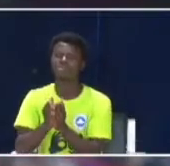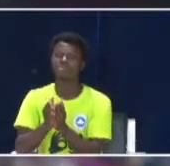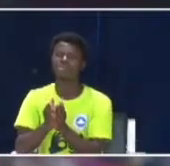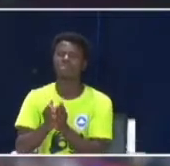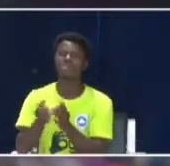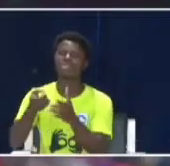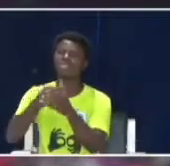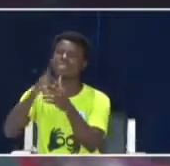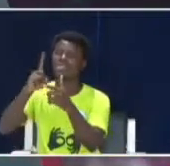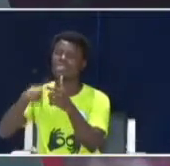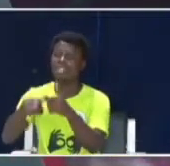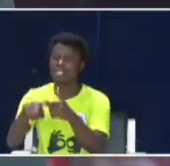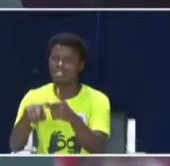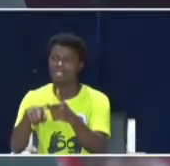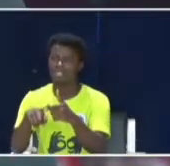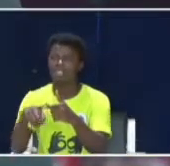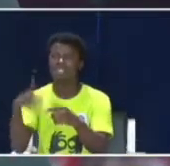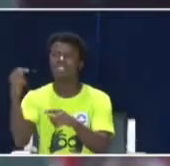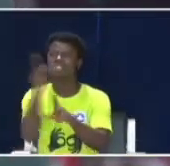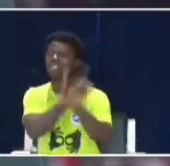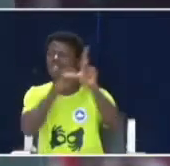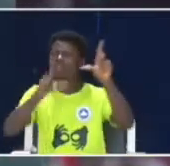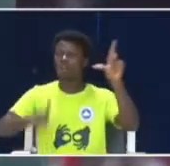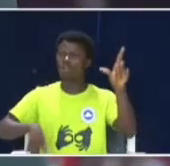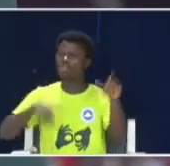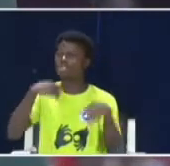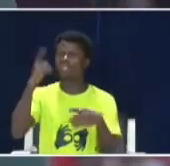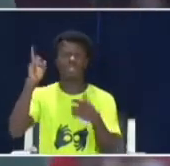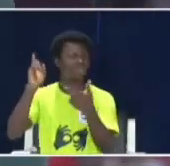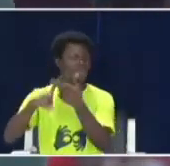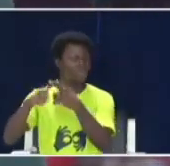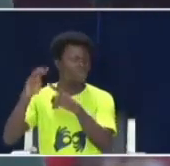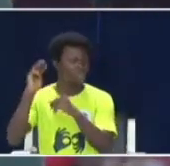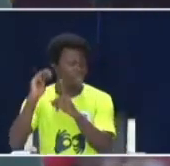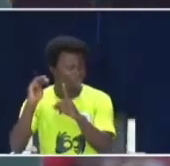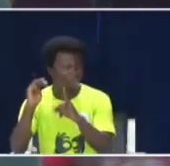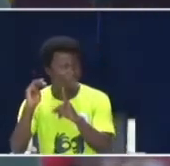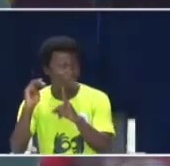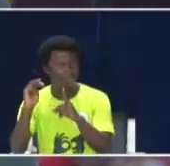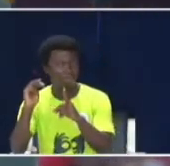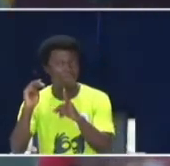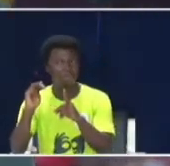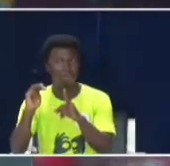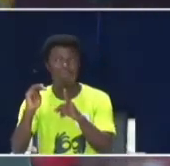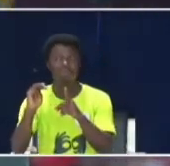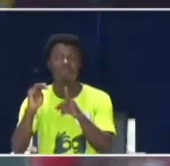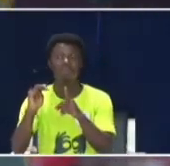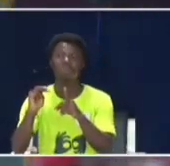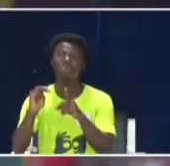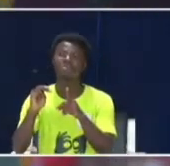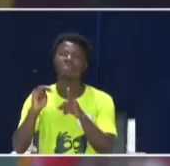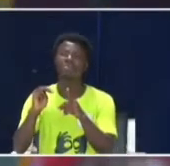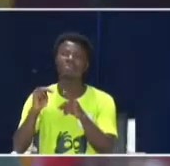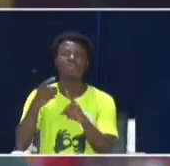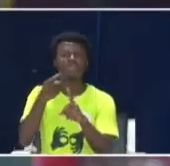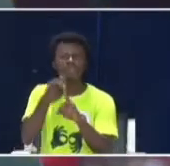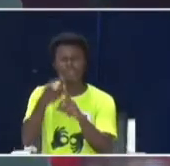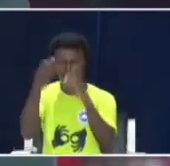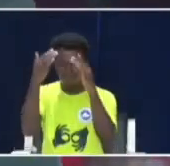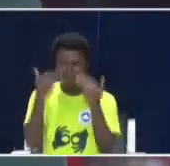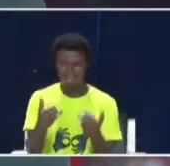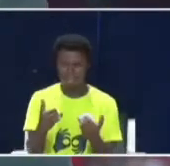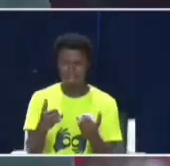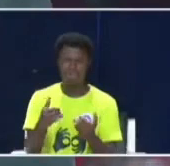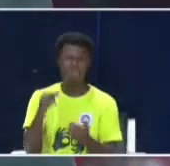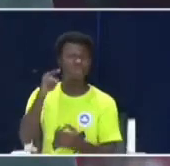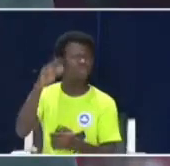Then the Lord said to him, nigba na ni Oluwa so fun wi pe, from now on you will no